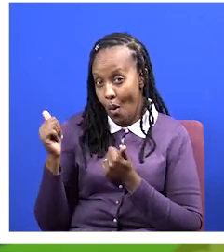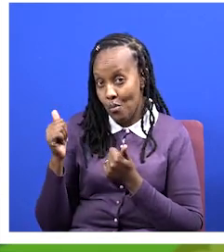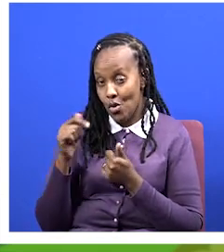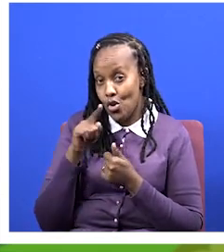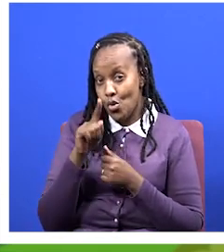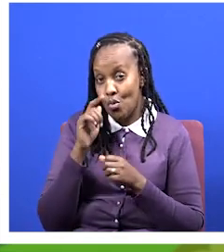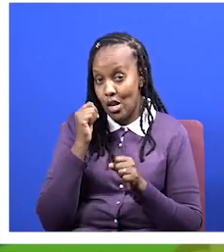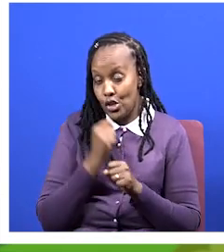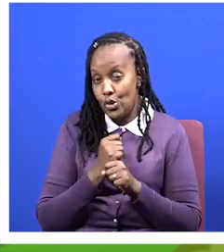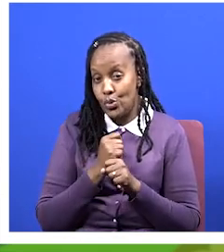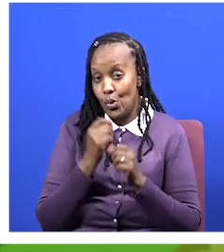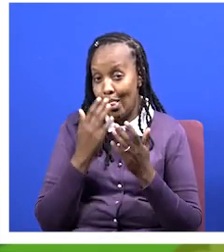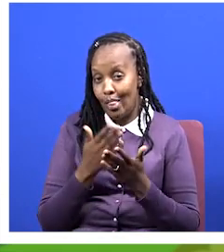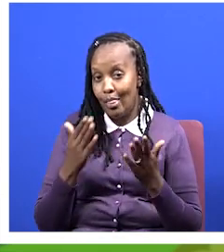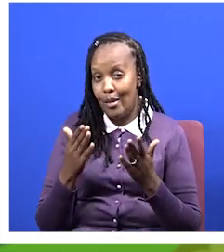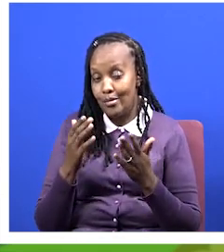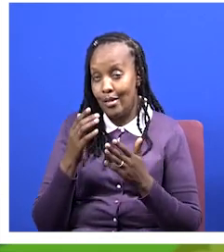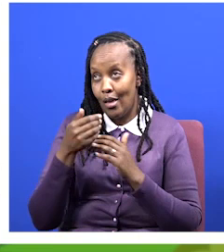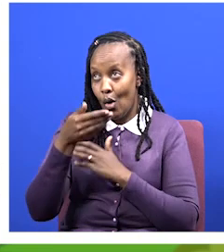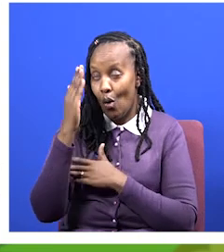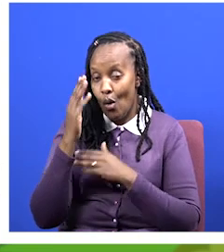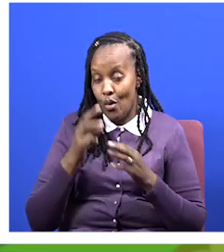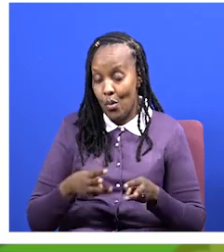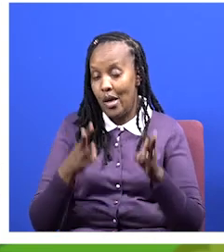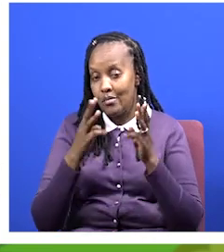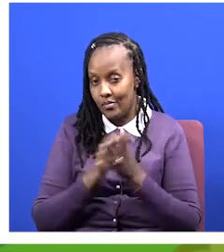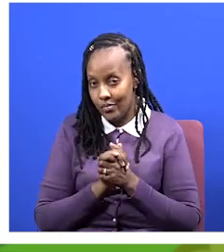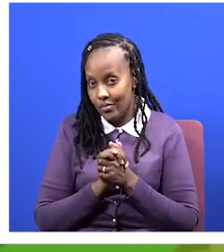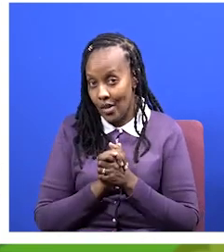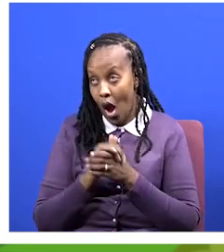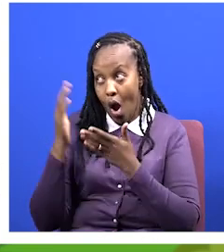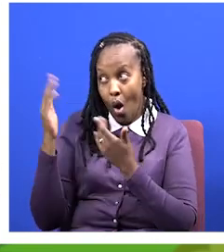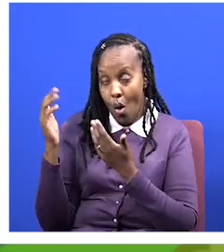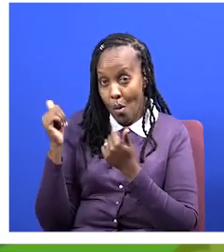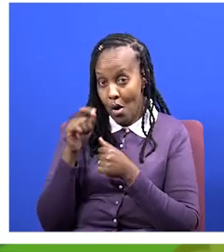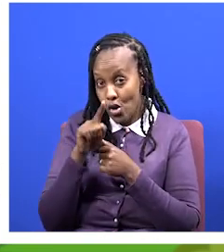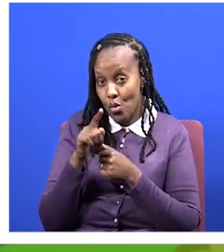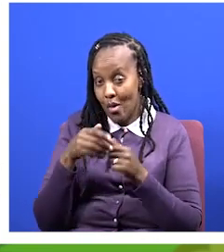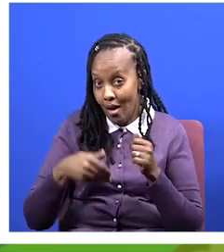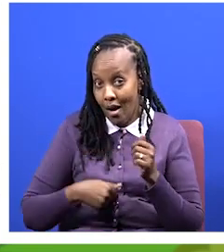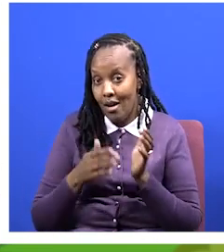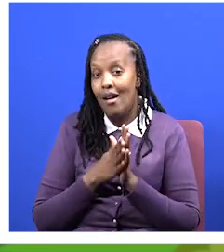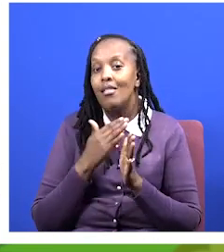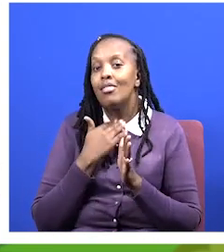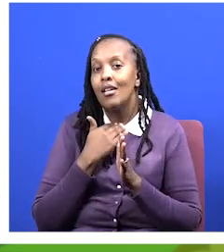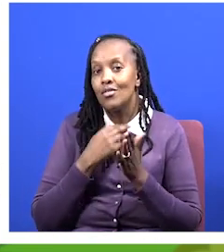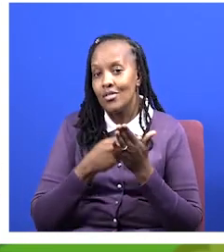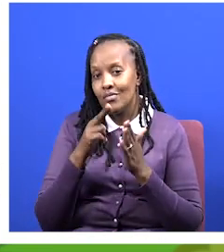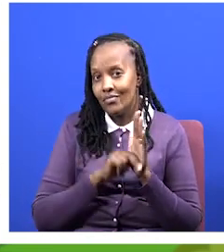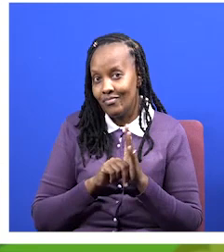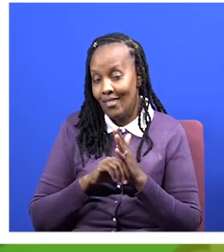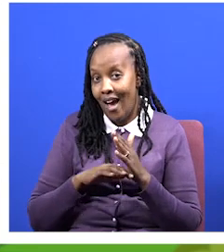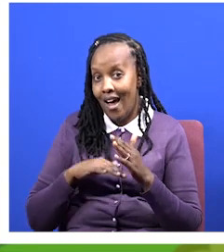hope you will try to do things in God's way. I hope you will hunger and thirst for